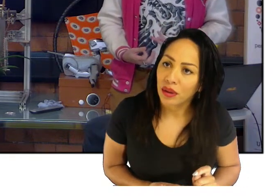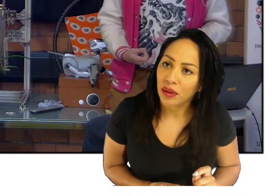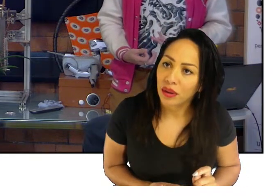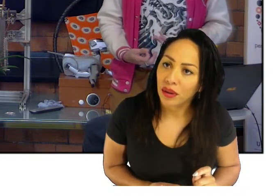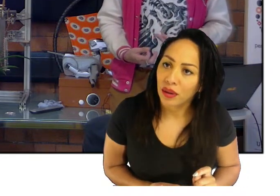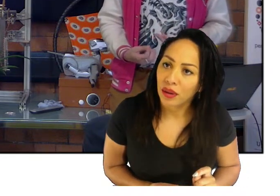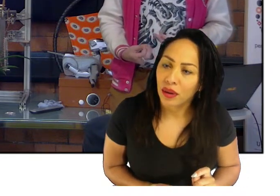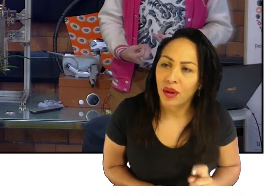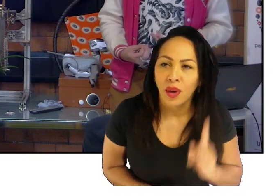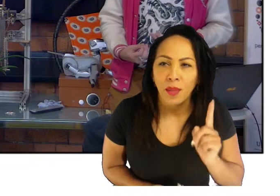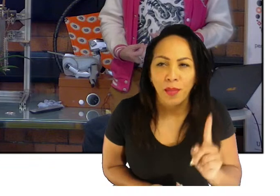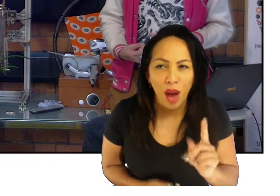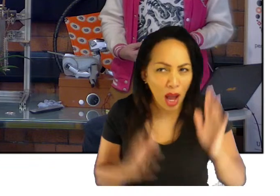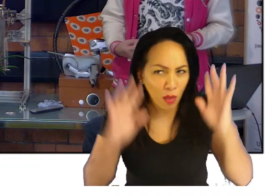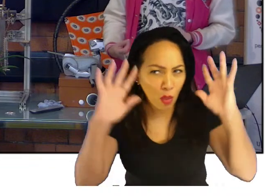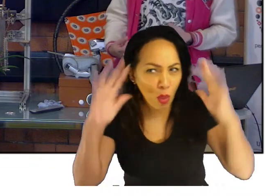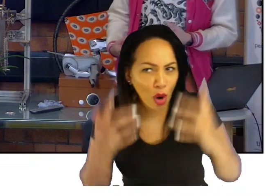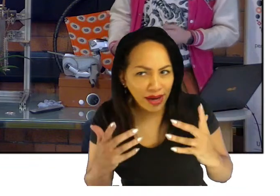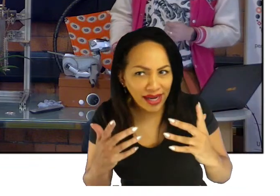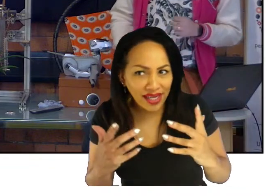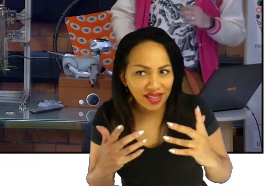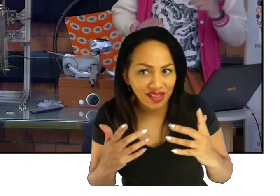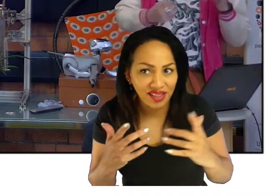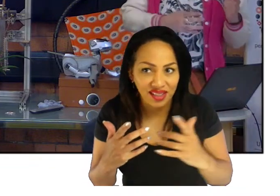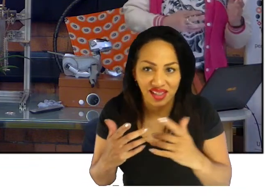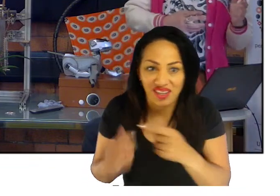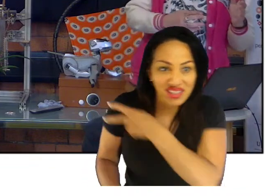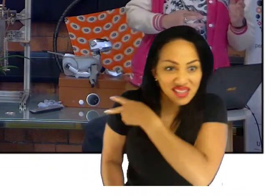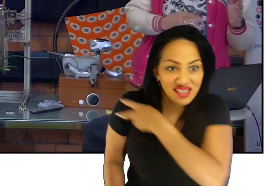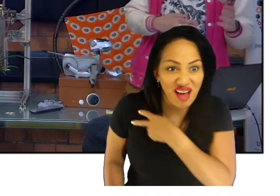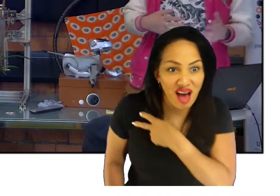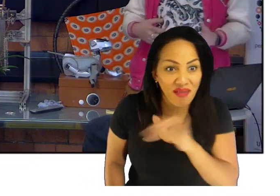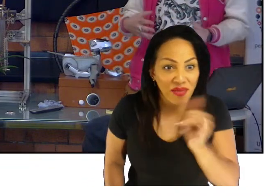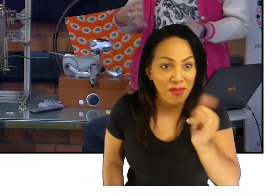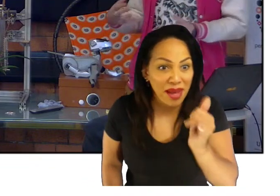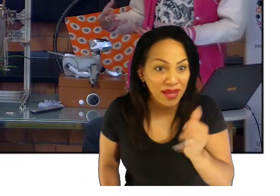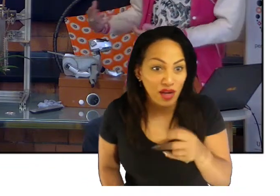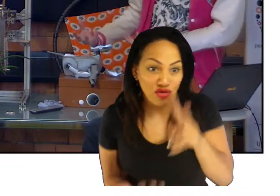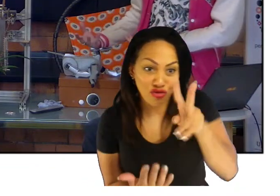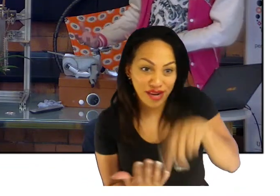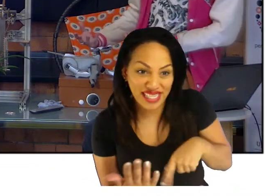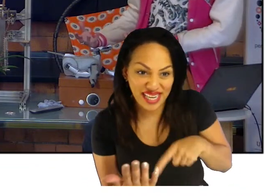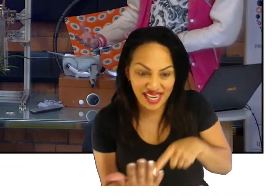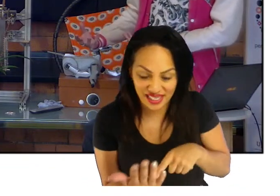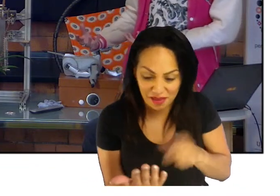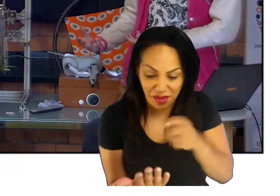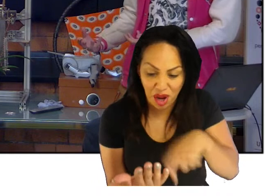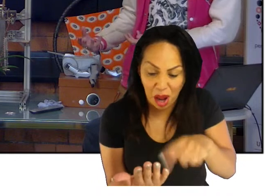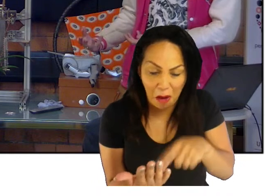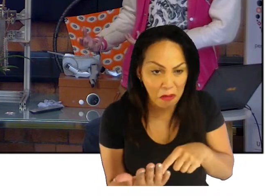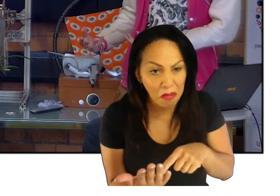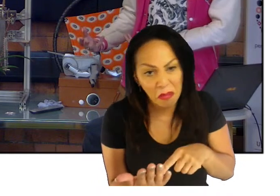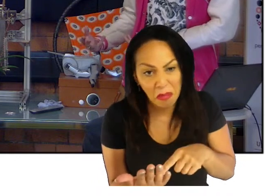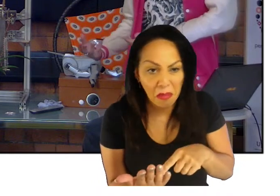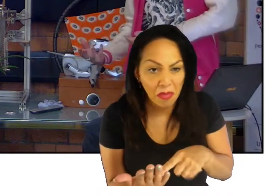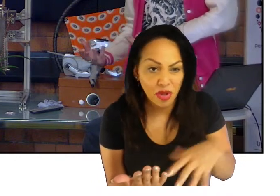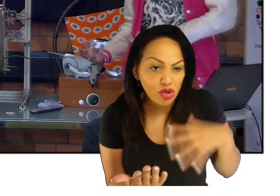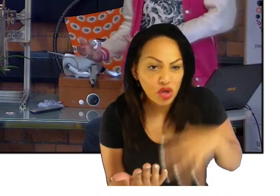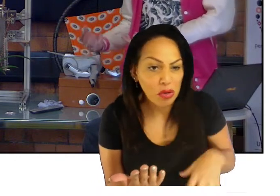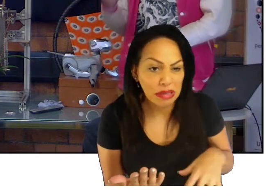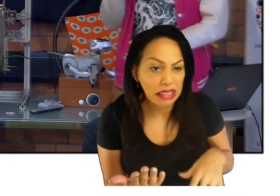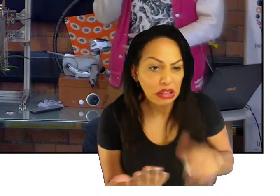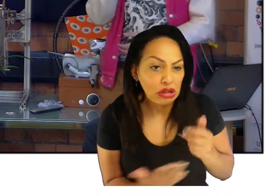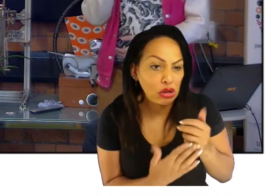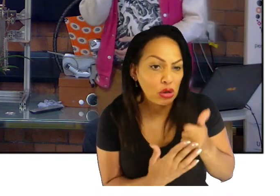people. So when I say that it is a great access statement and an awful one, that's what I